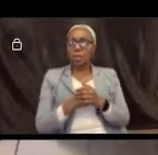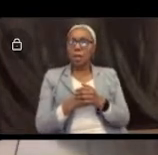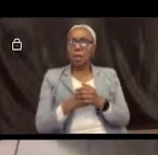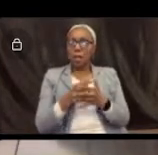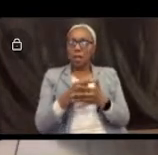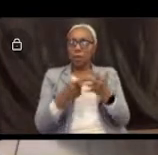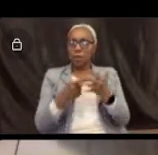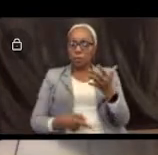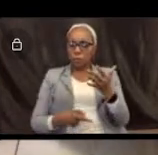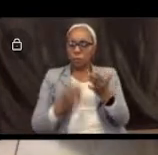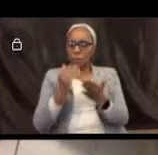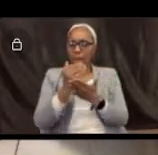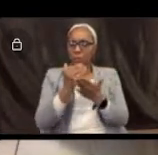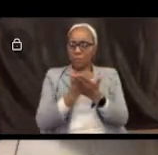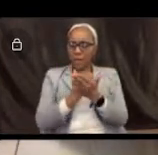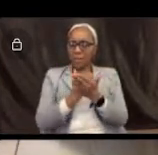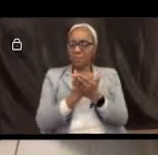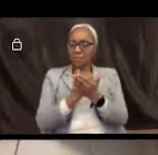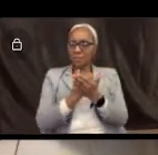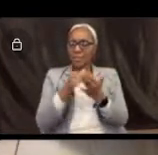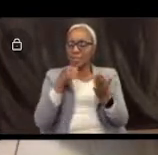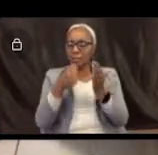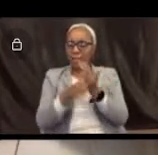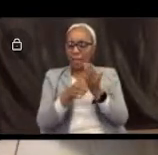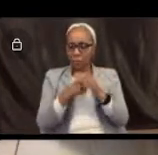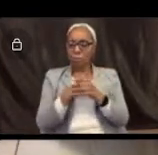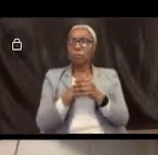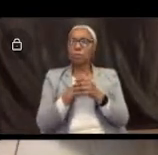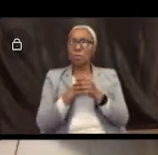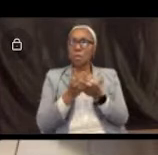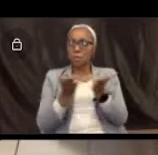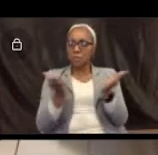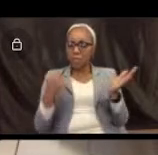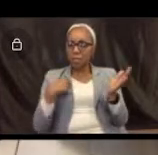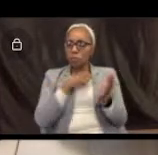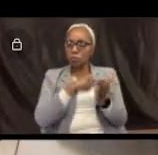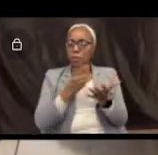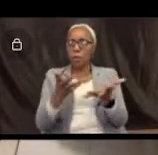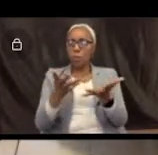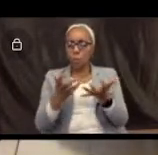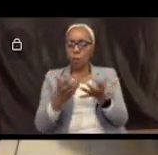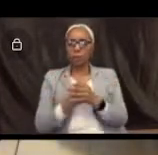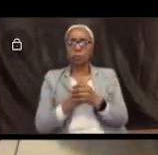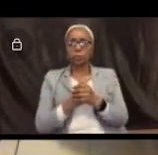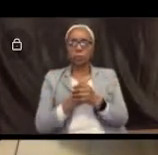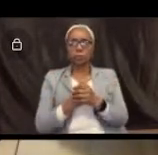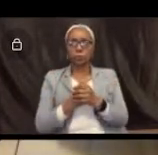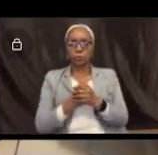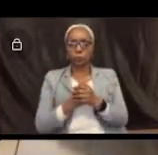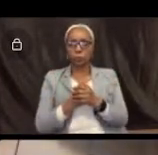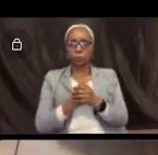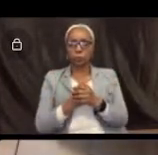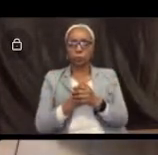Those are outlined in those letters, and those are the things that we want to